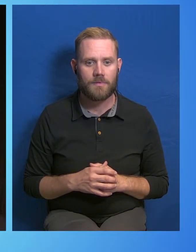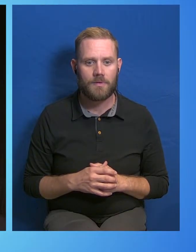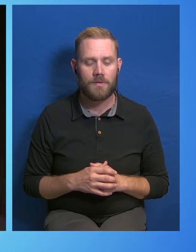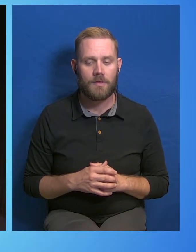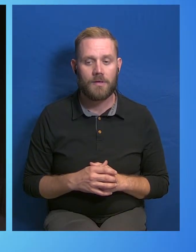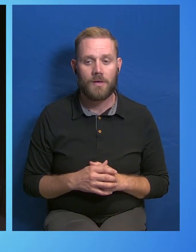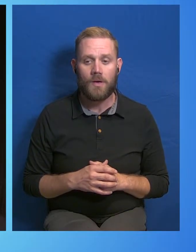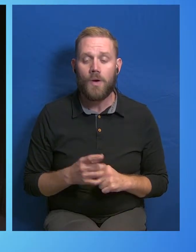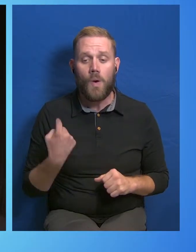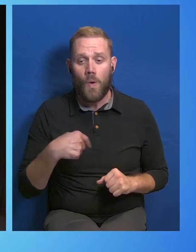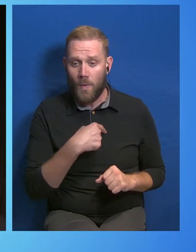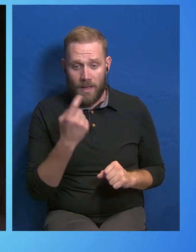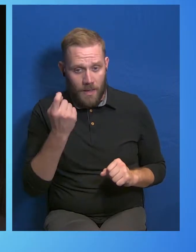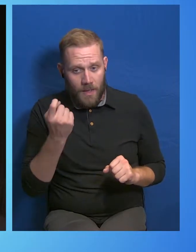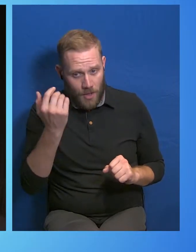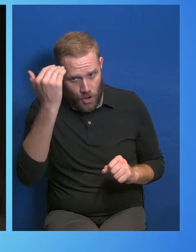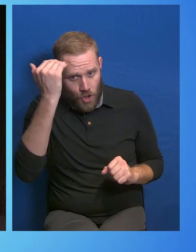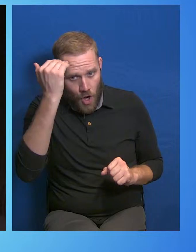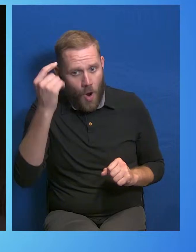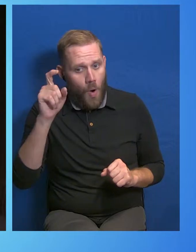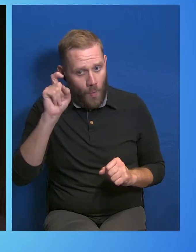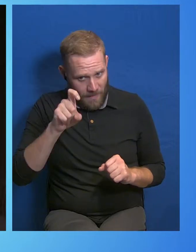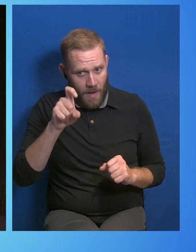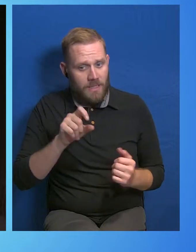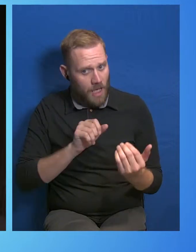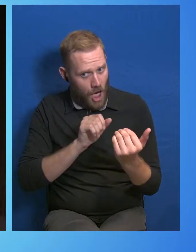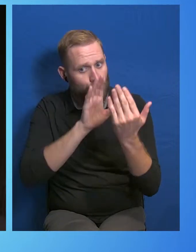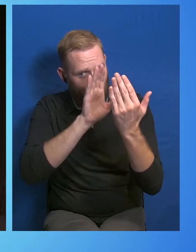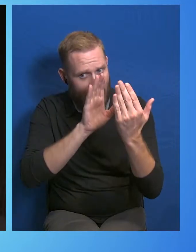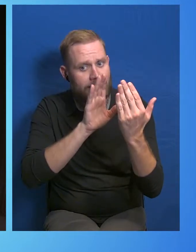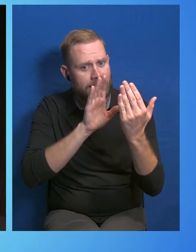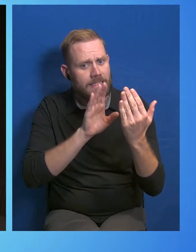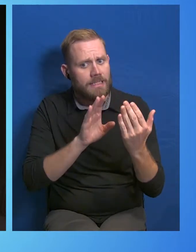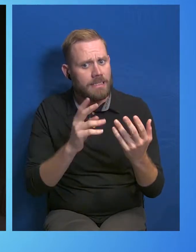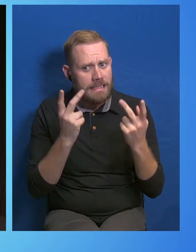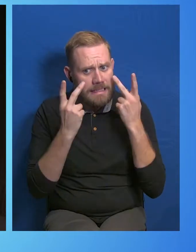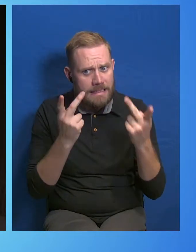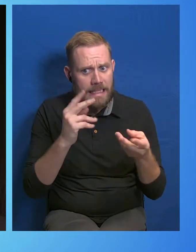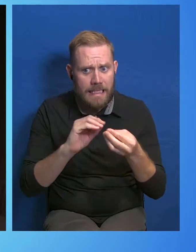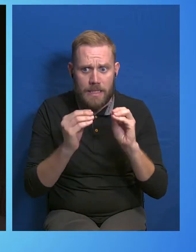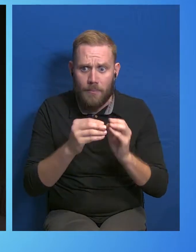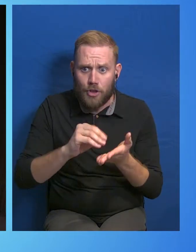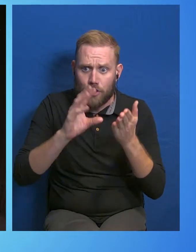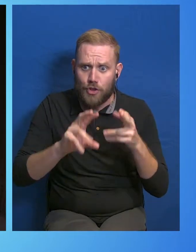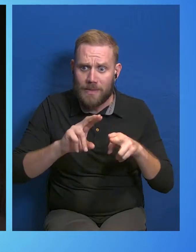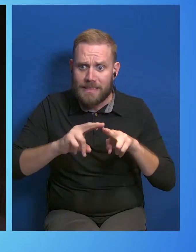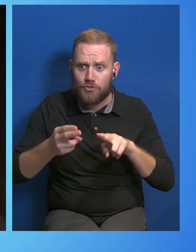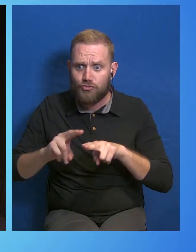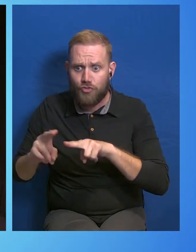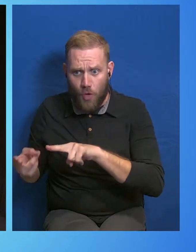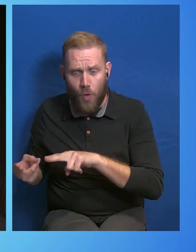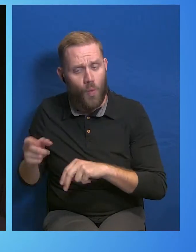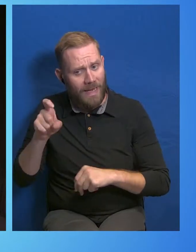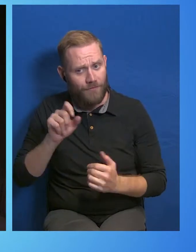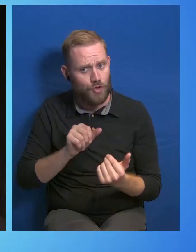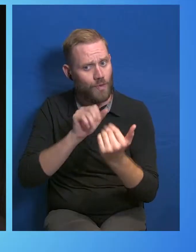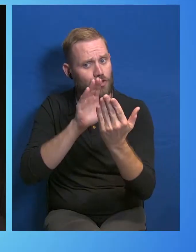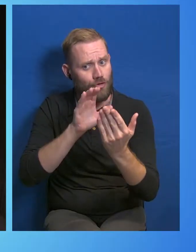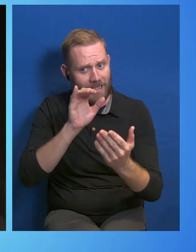We know that we must address the decline in student enrollment.